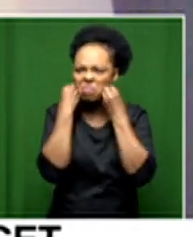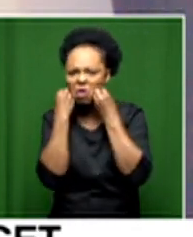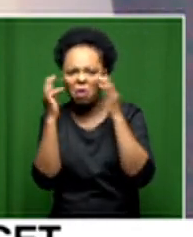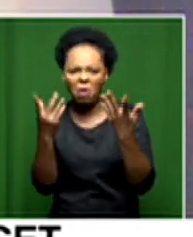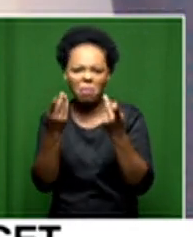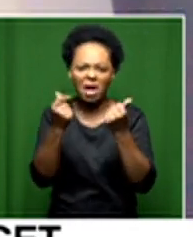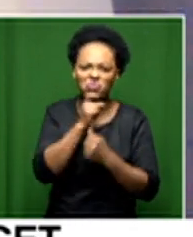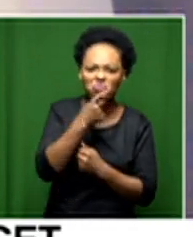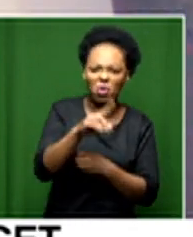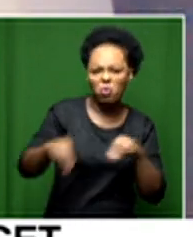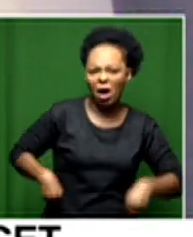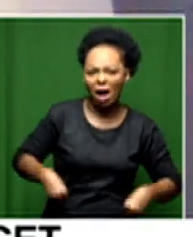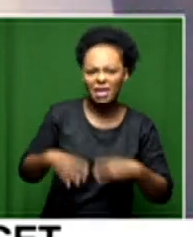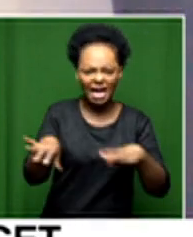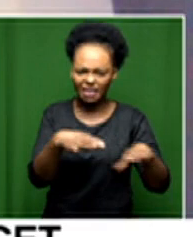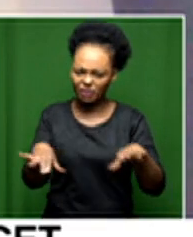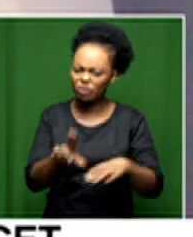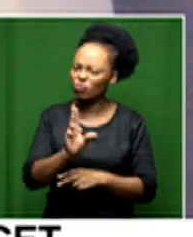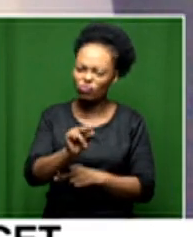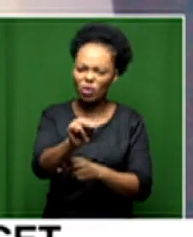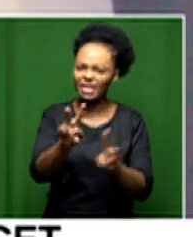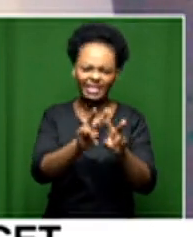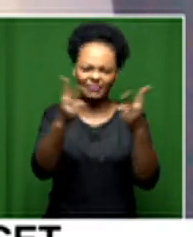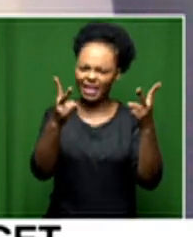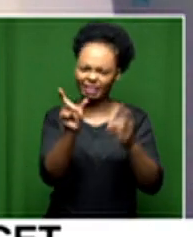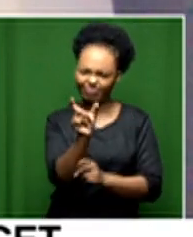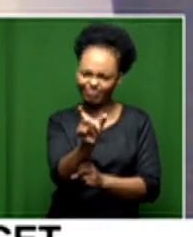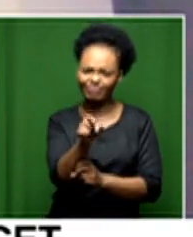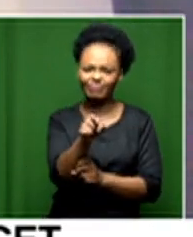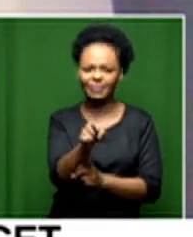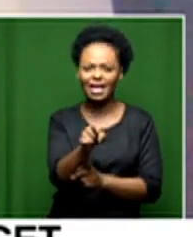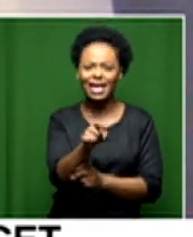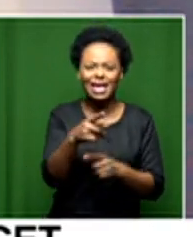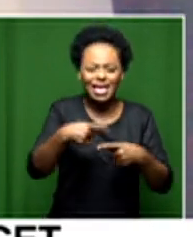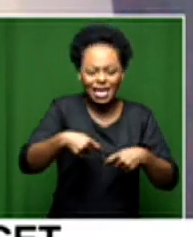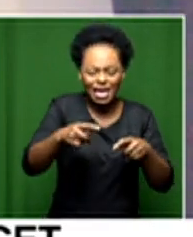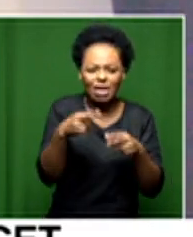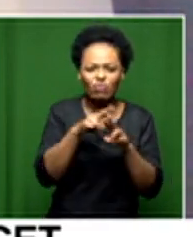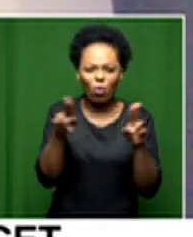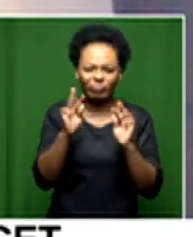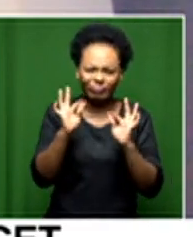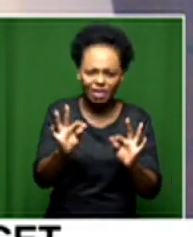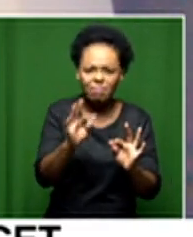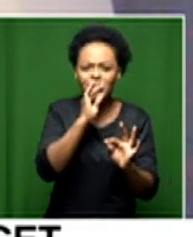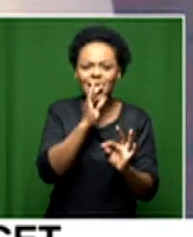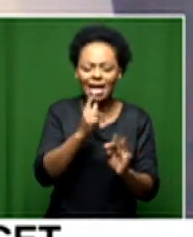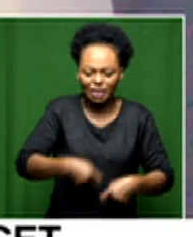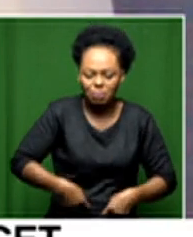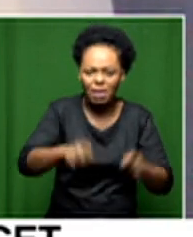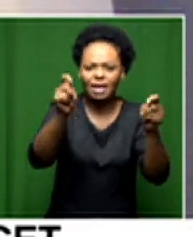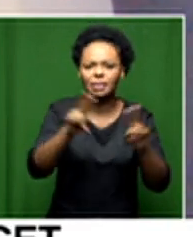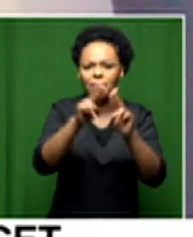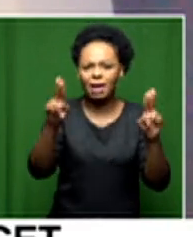used for corrupt activities. By its mere definition, irregular expenditure is expenditure you incur